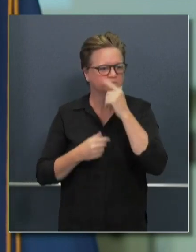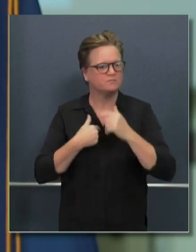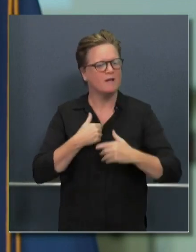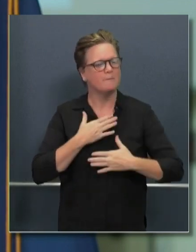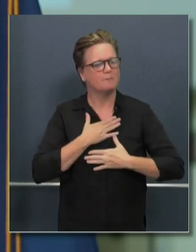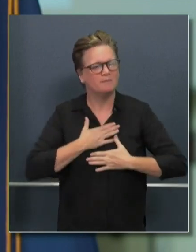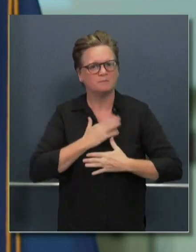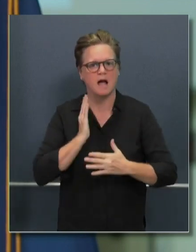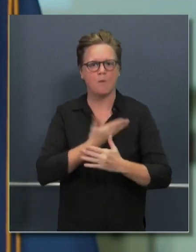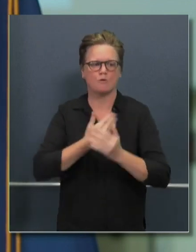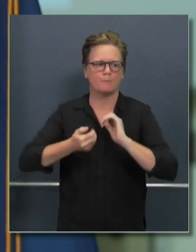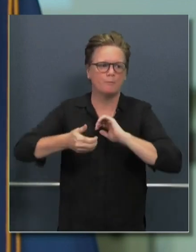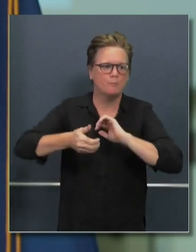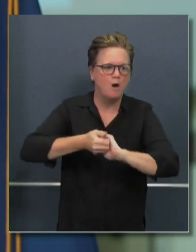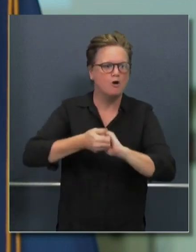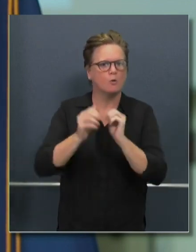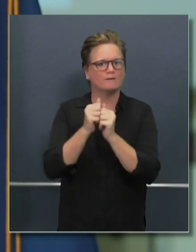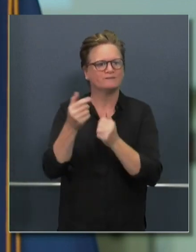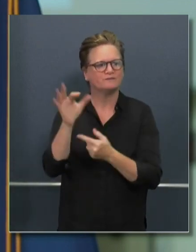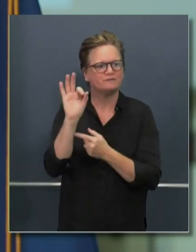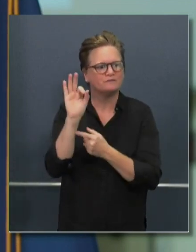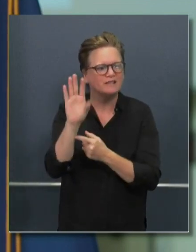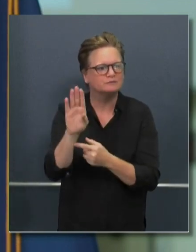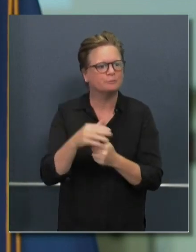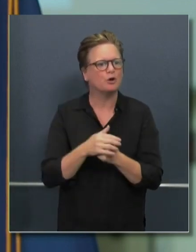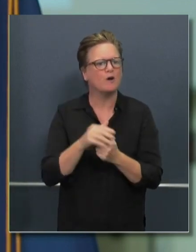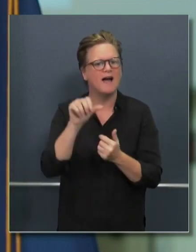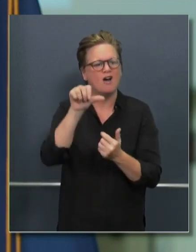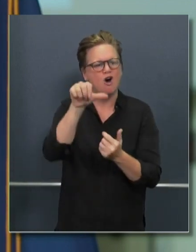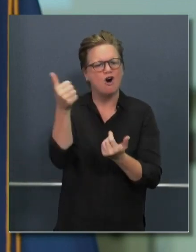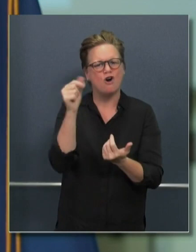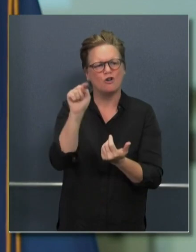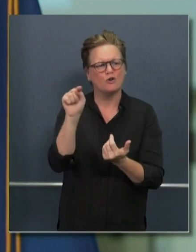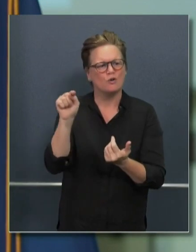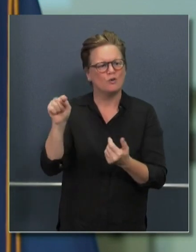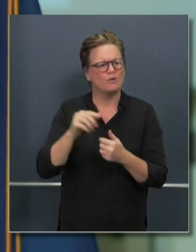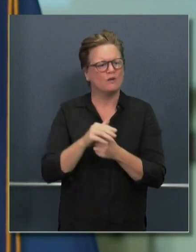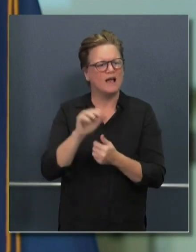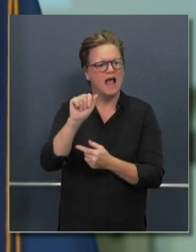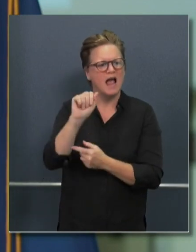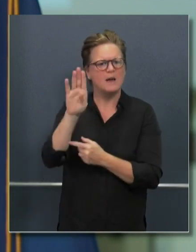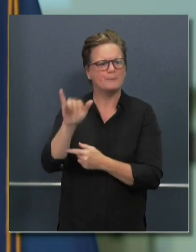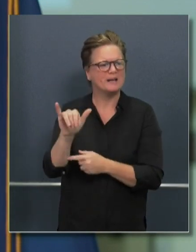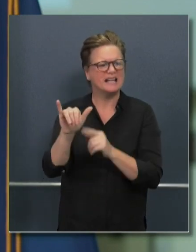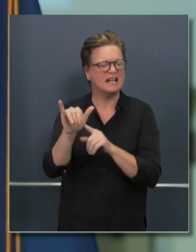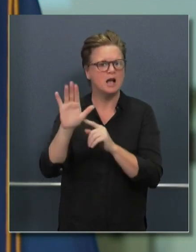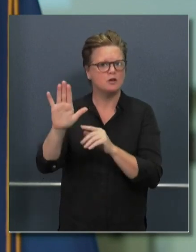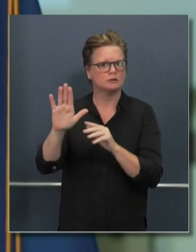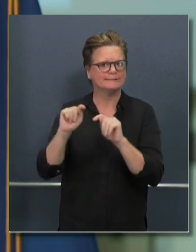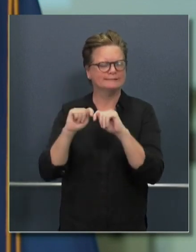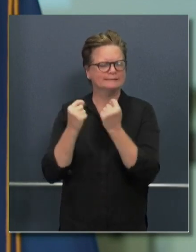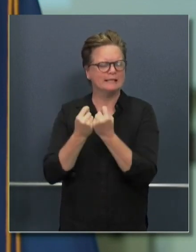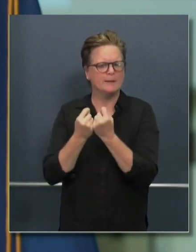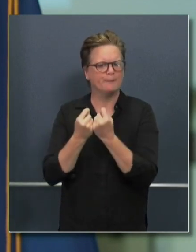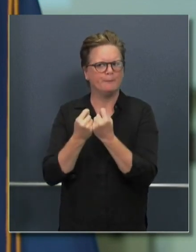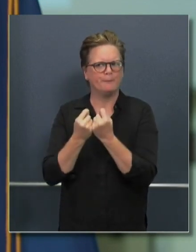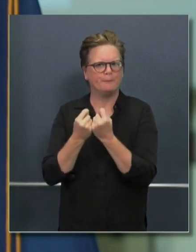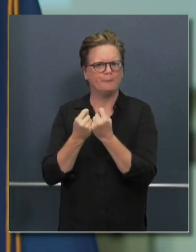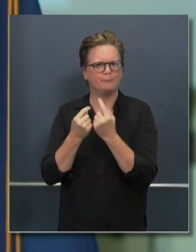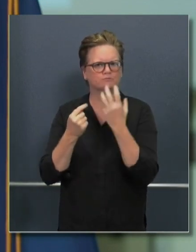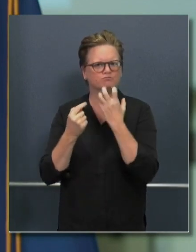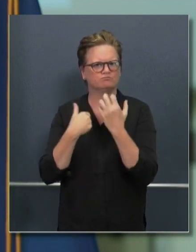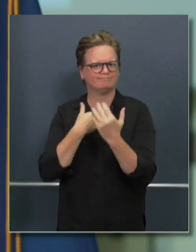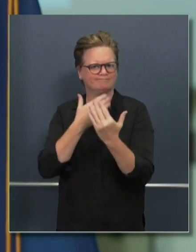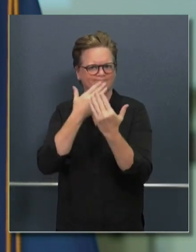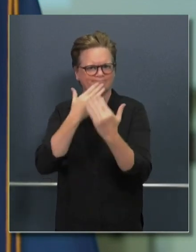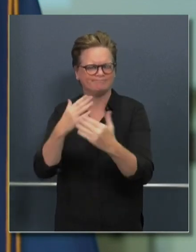our respective agencies, and the incredible work Abby and her team that just deserve credit for getting this program up and running and